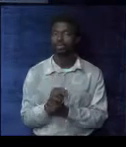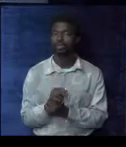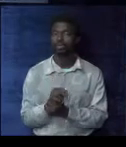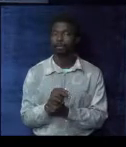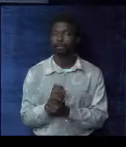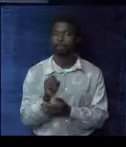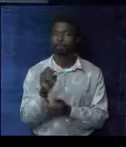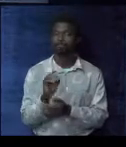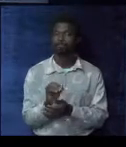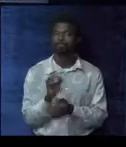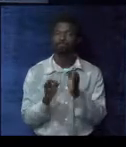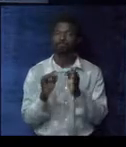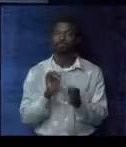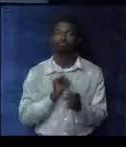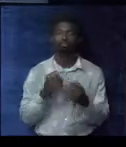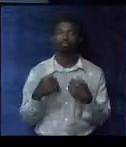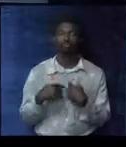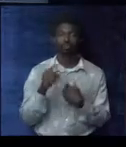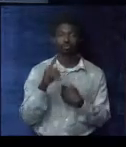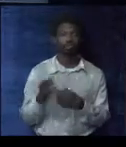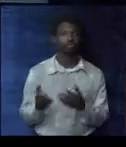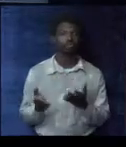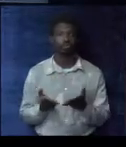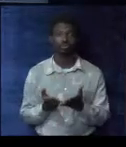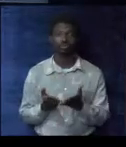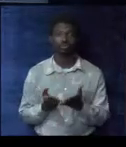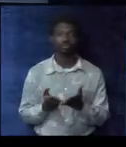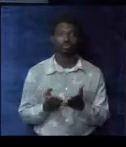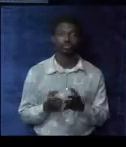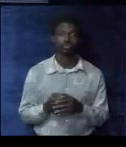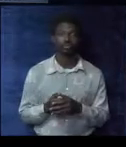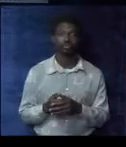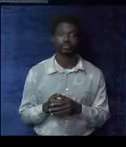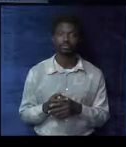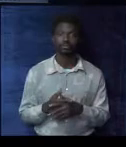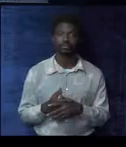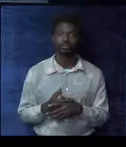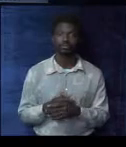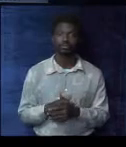Okay. So if I have ones here,